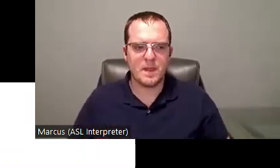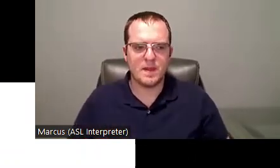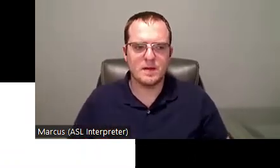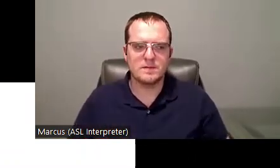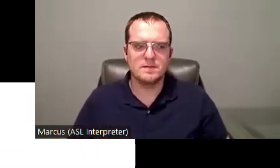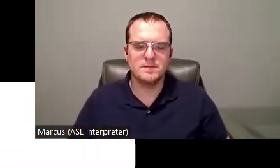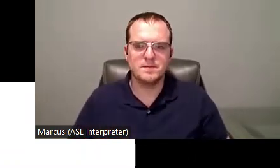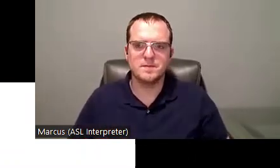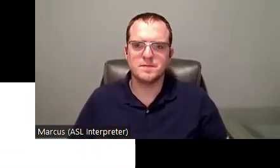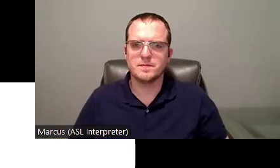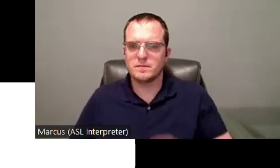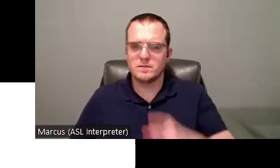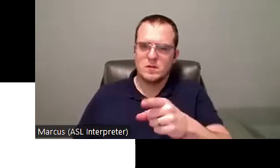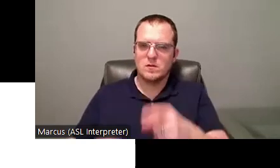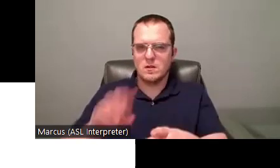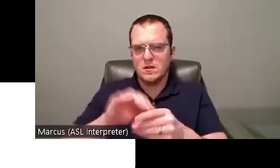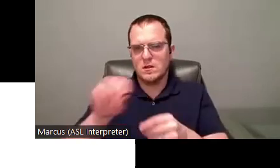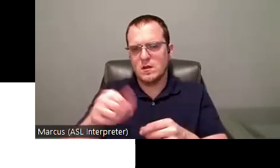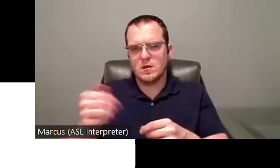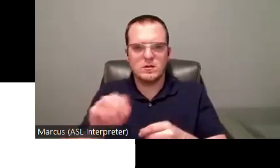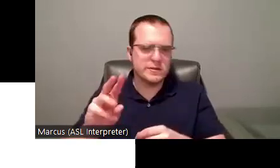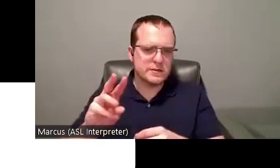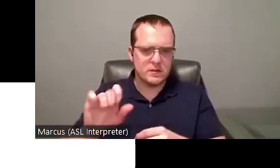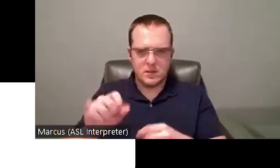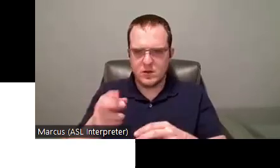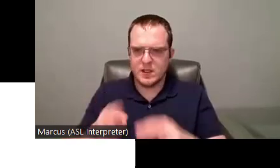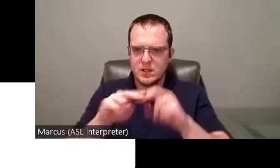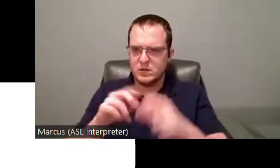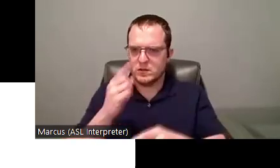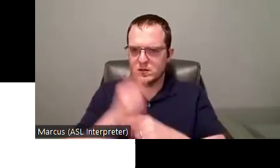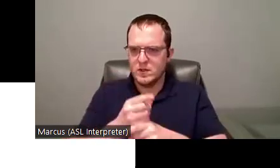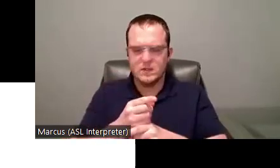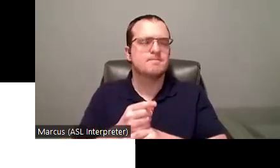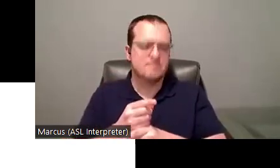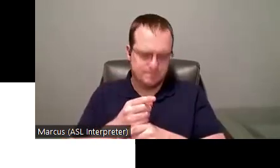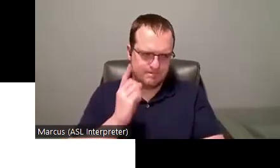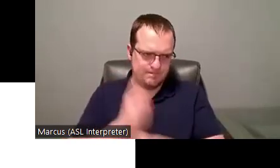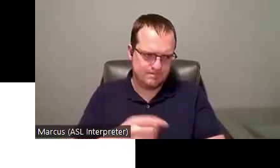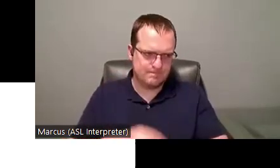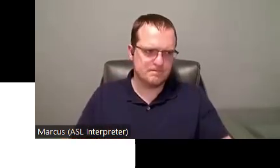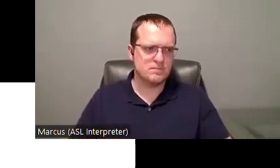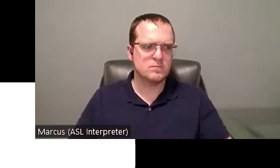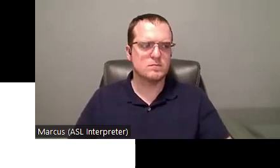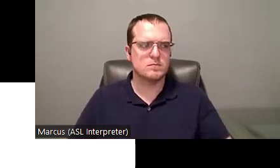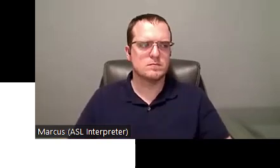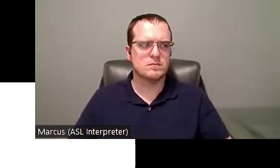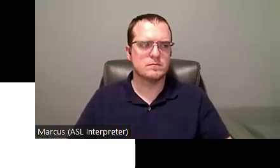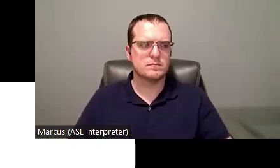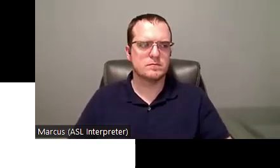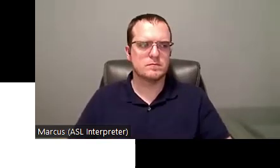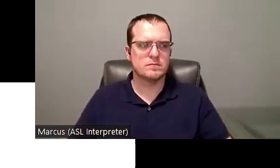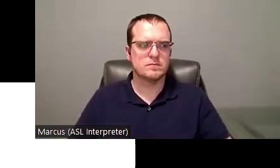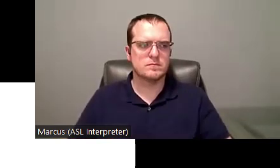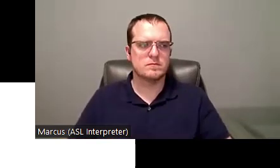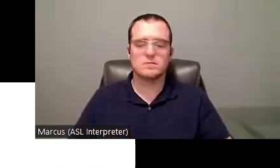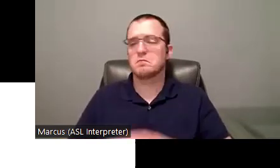These are another 16 awards that are actually increases, correct? Correct. They're an addition. We